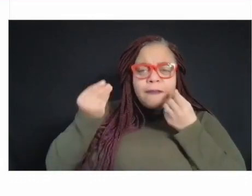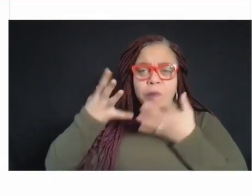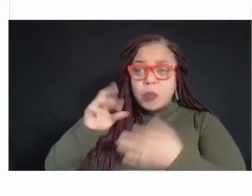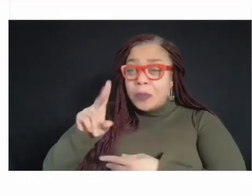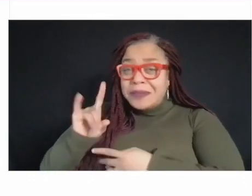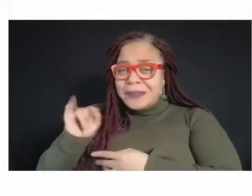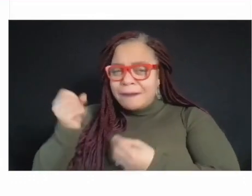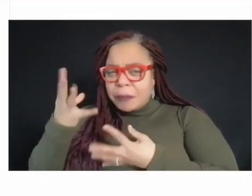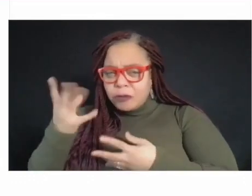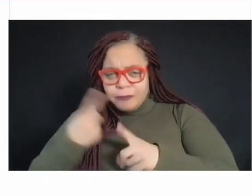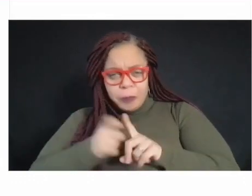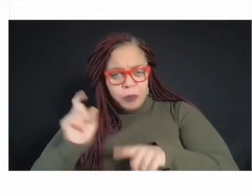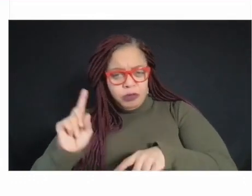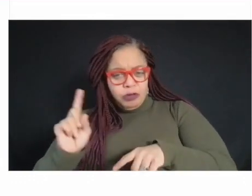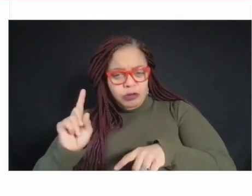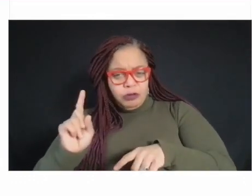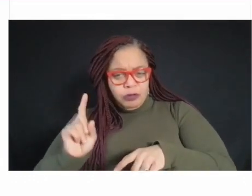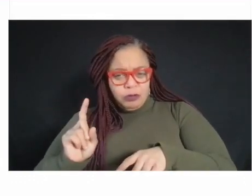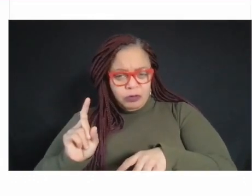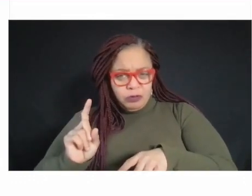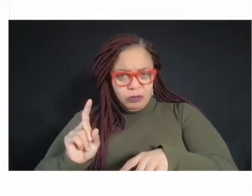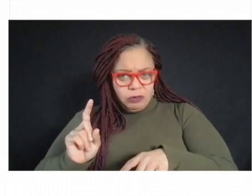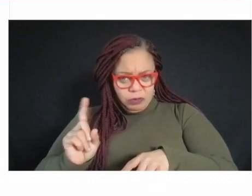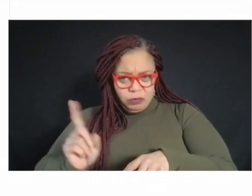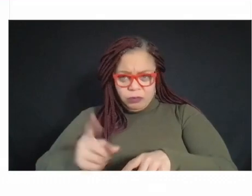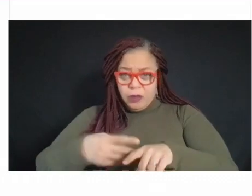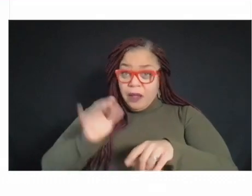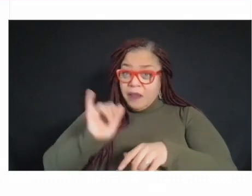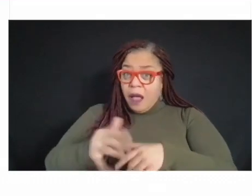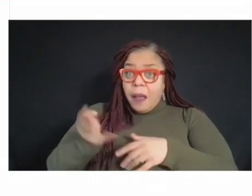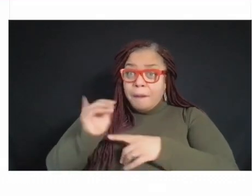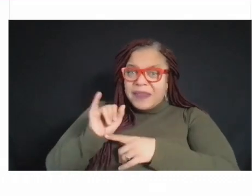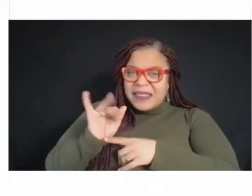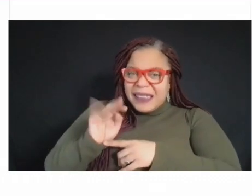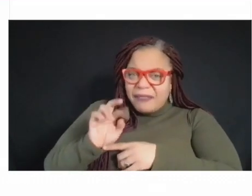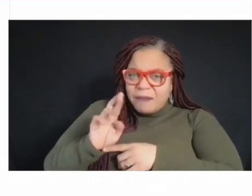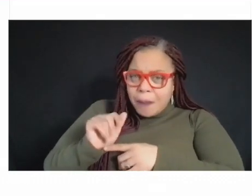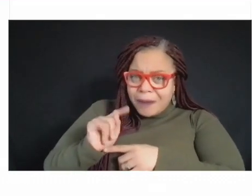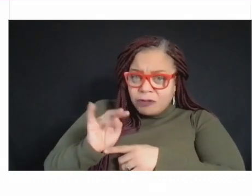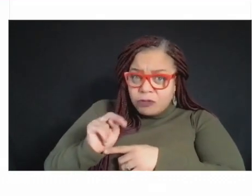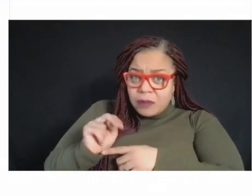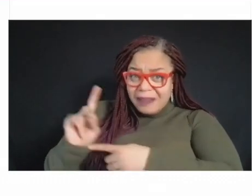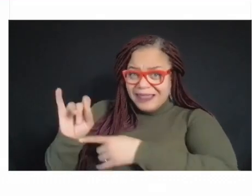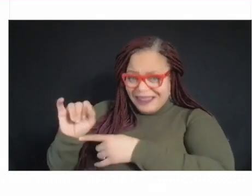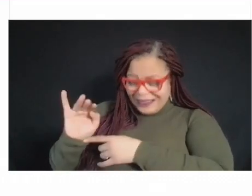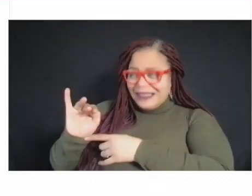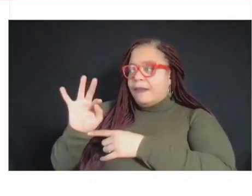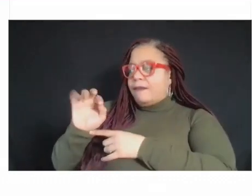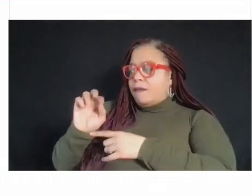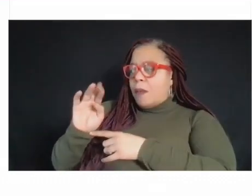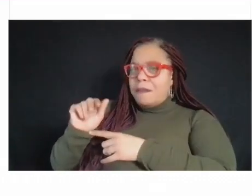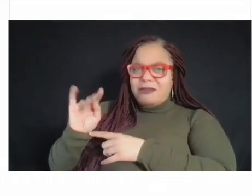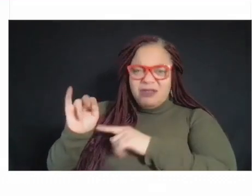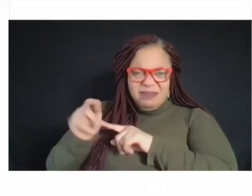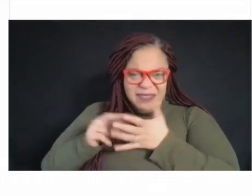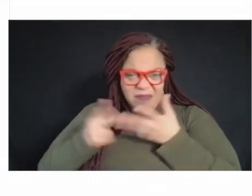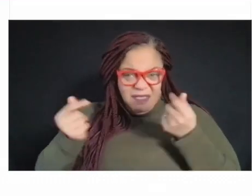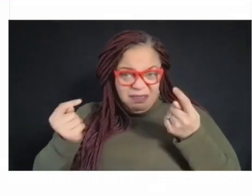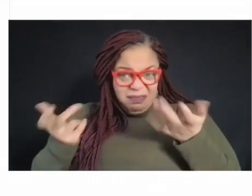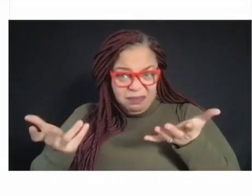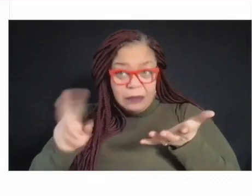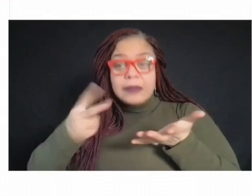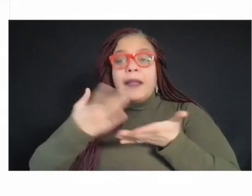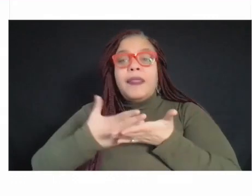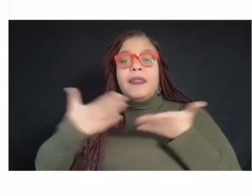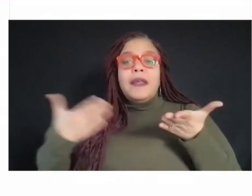misinformation and disinformation? The second thing I would preface my comments by is I'm reminded often of a statement by